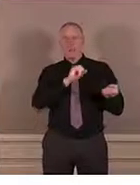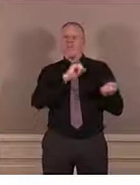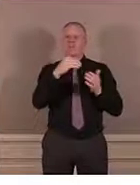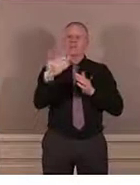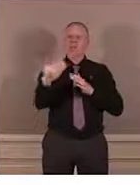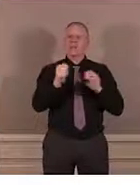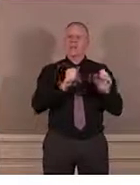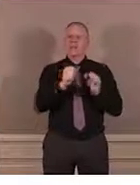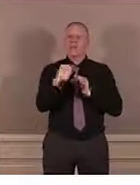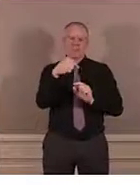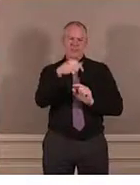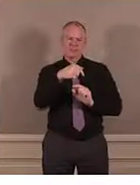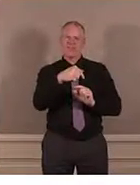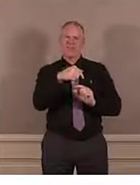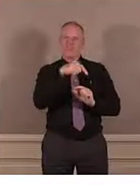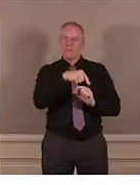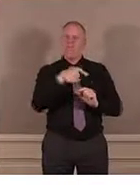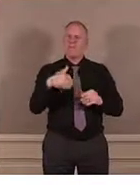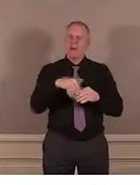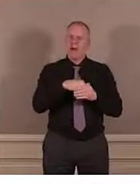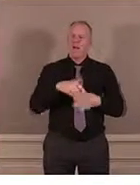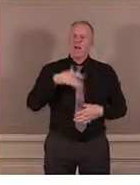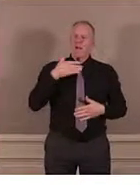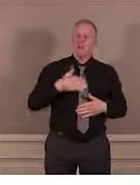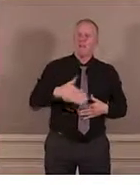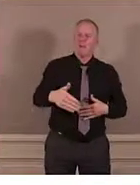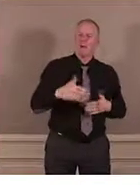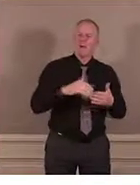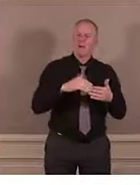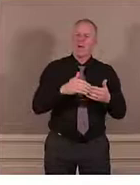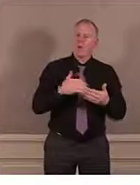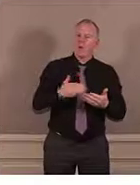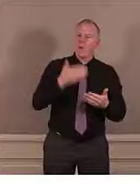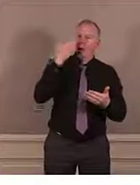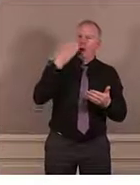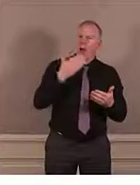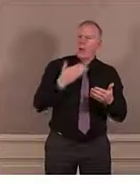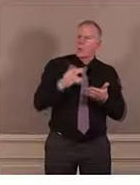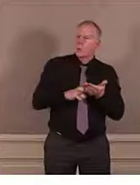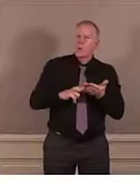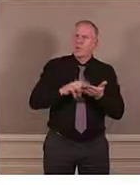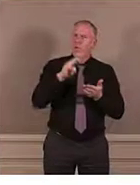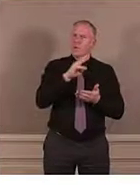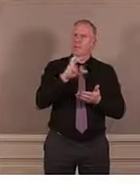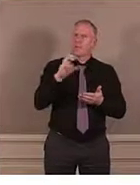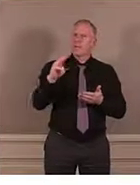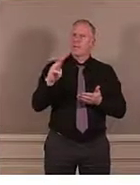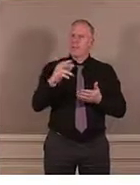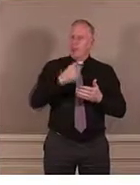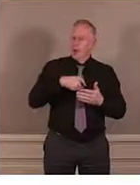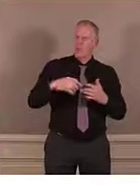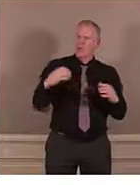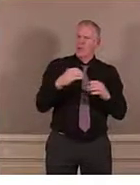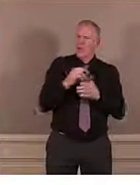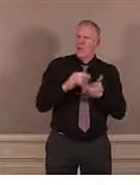to lifelong learning and the implementation of personal care plans, and to see to what extent they were being rolled out across the sector.